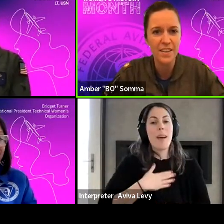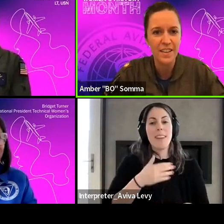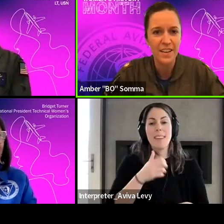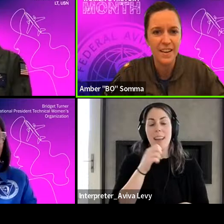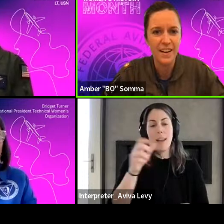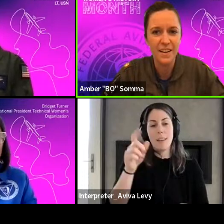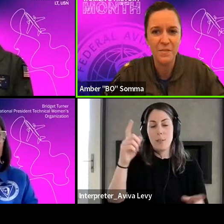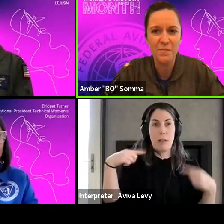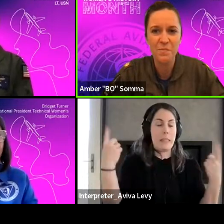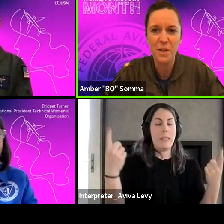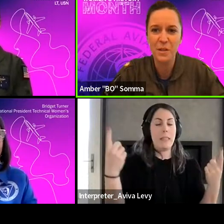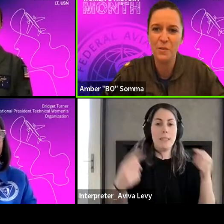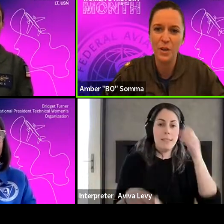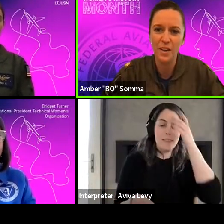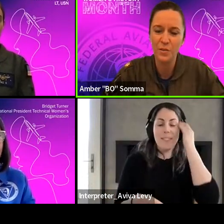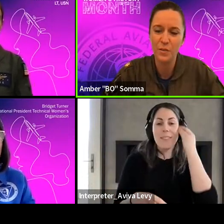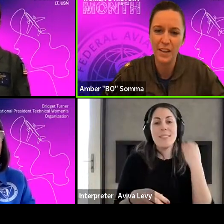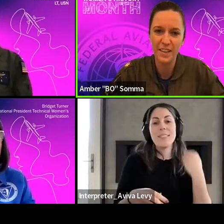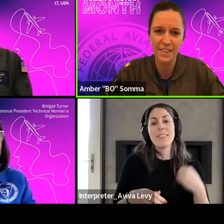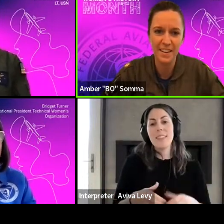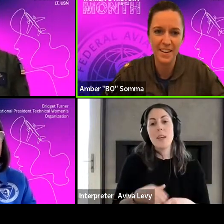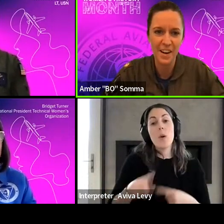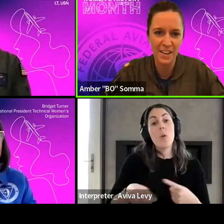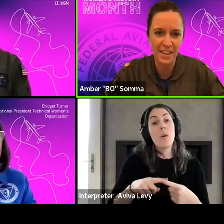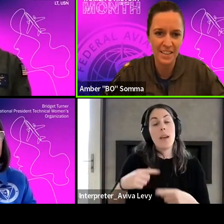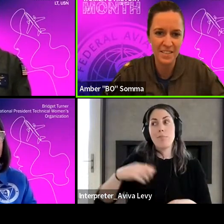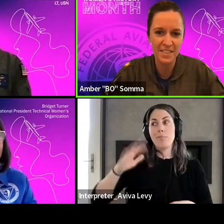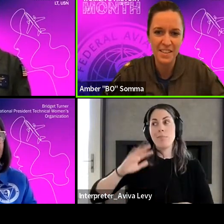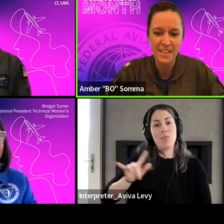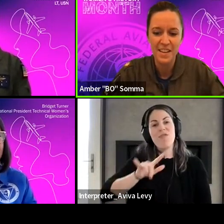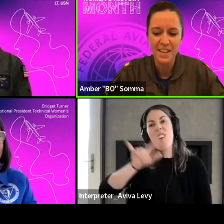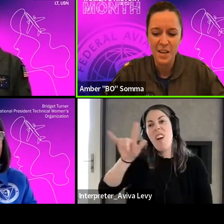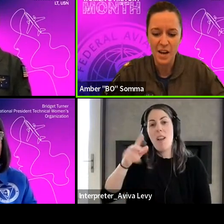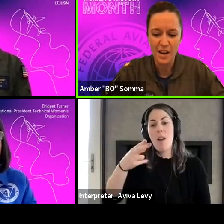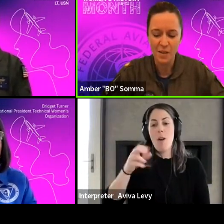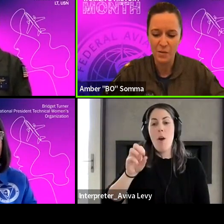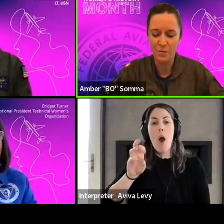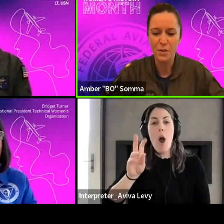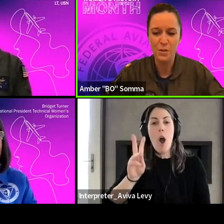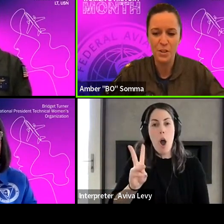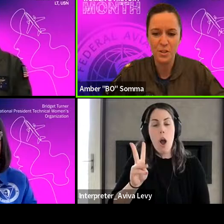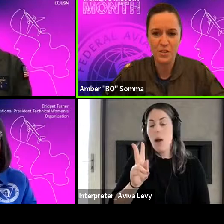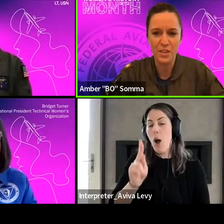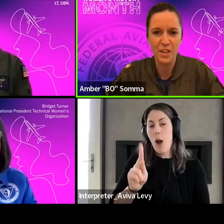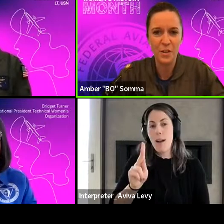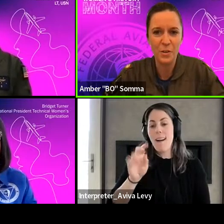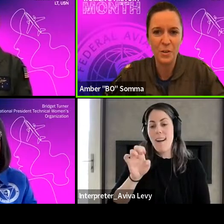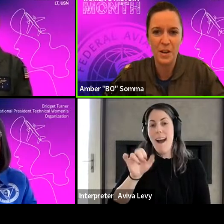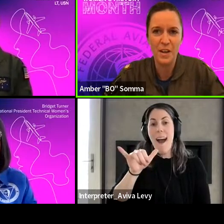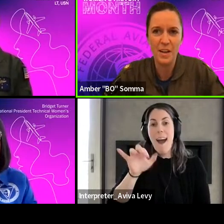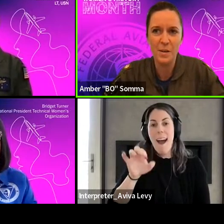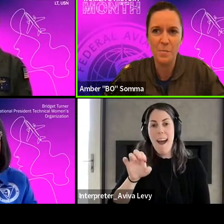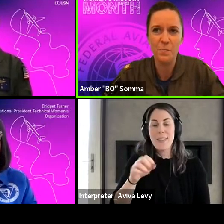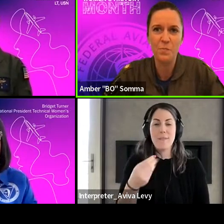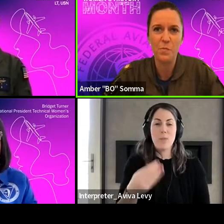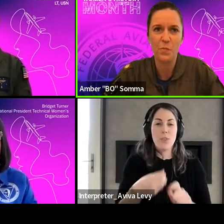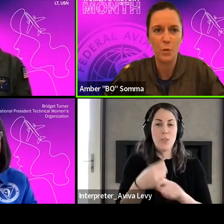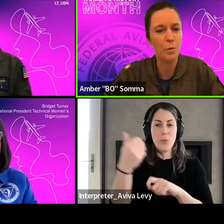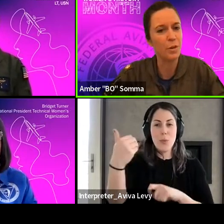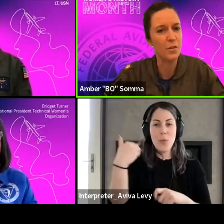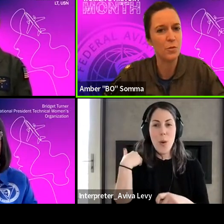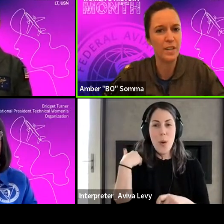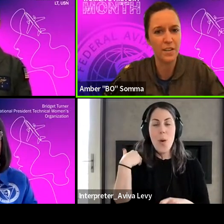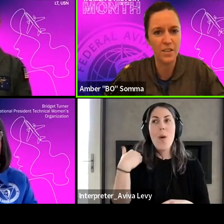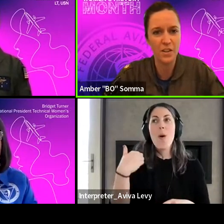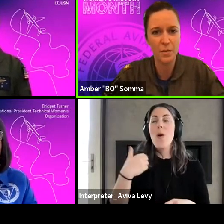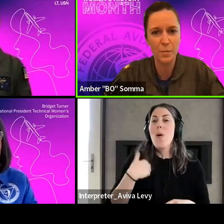crazy. But when I was flying Hawkeyes a few years ago,